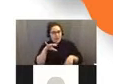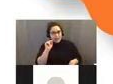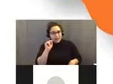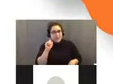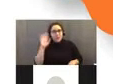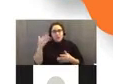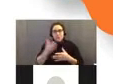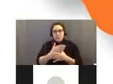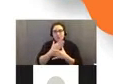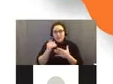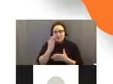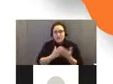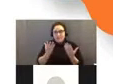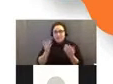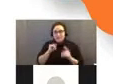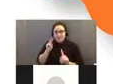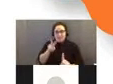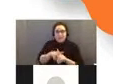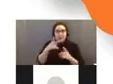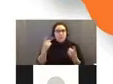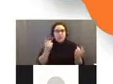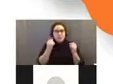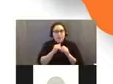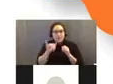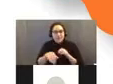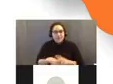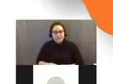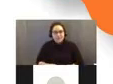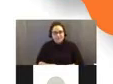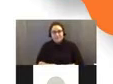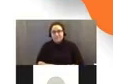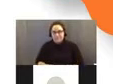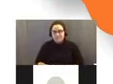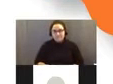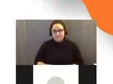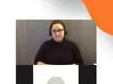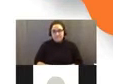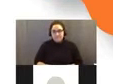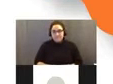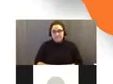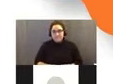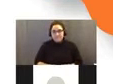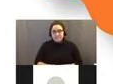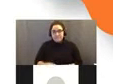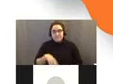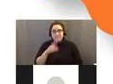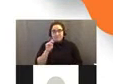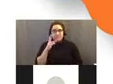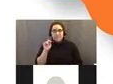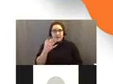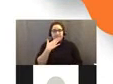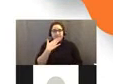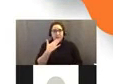that he implemented and then what we were able to do with that. Great. Thank you, Ken. So first we had to ask ourselves, what was it we were trying